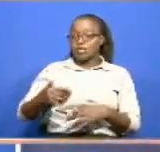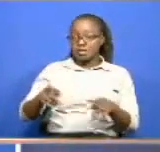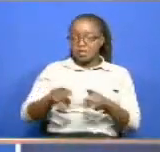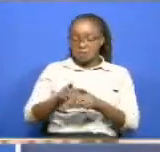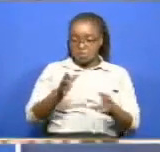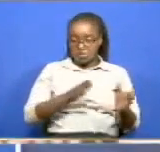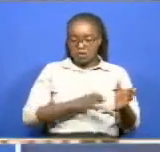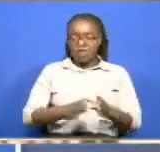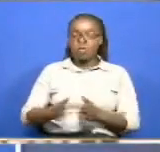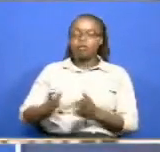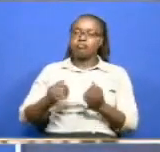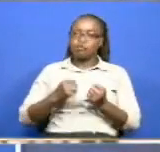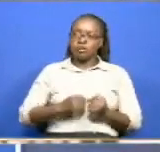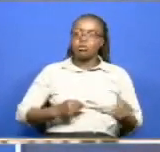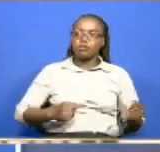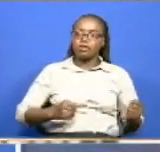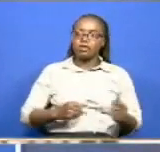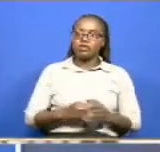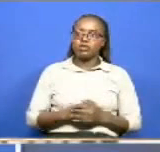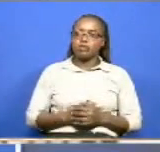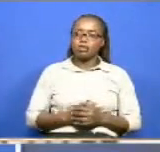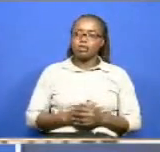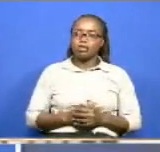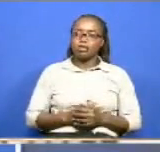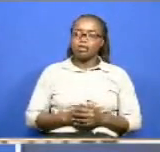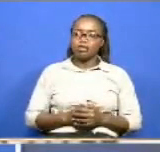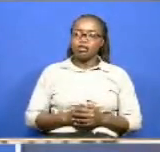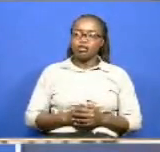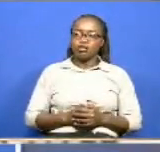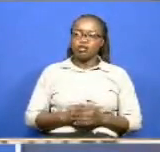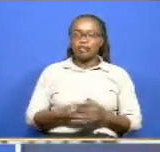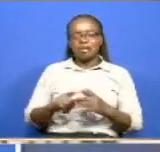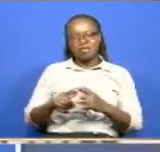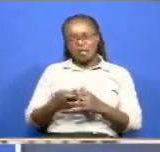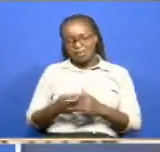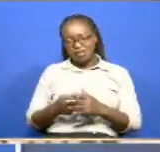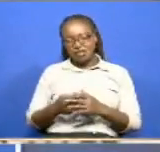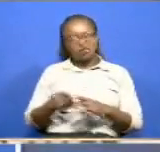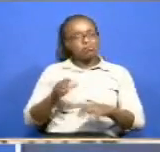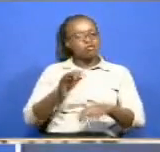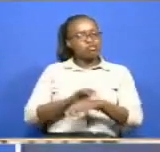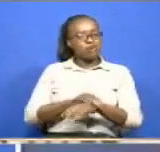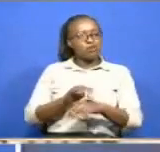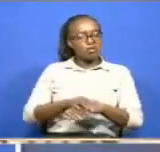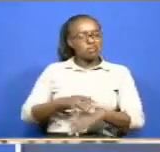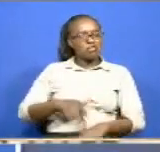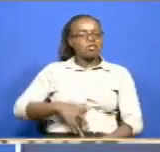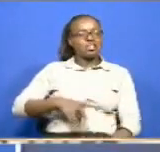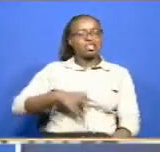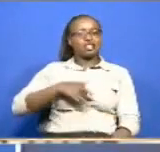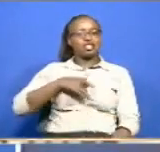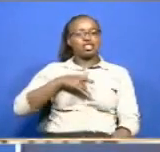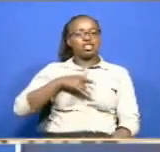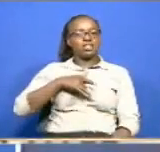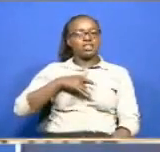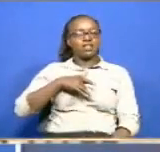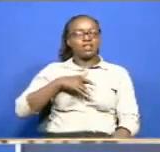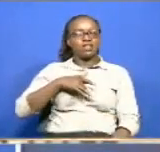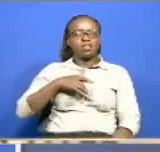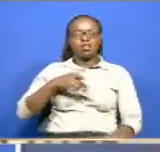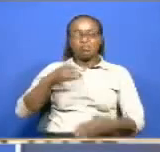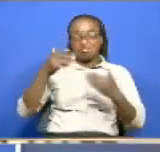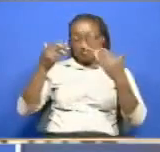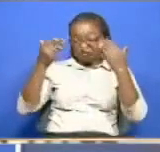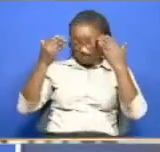in the marathon. That COVID, I was in a COVID mood. All my things has been well, but that started, you know. And did